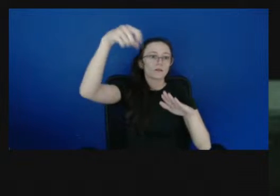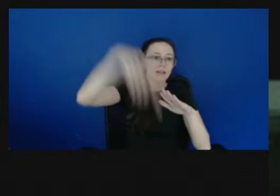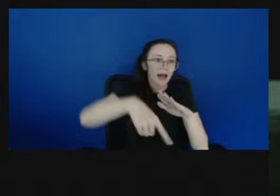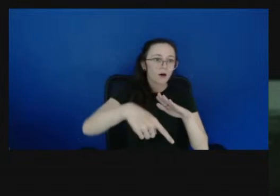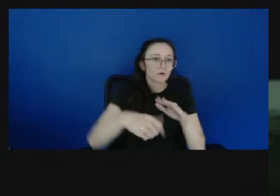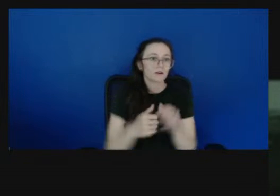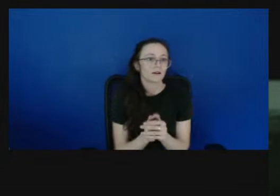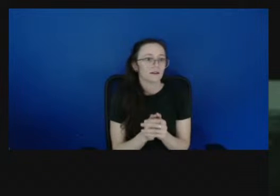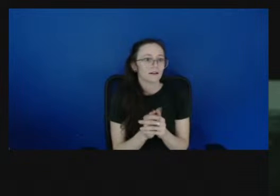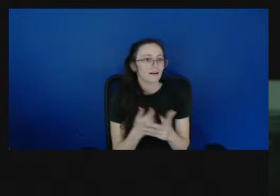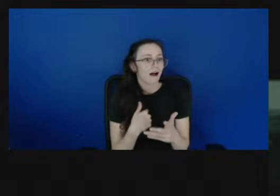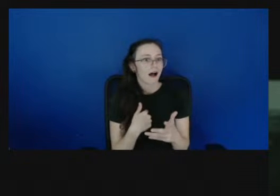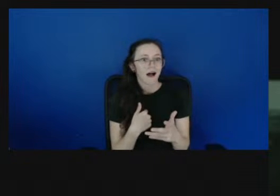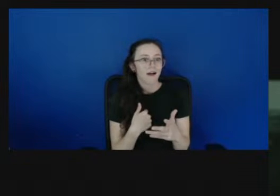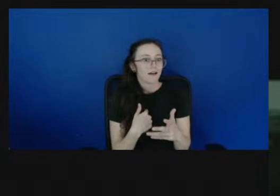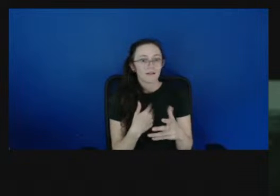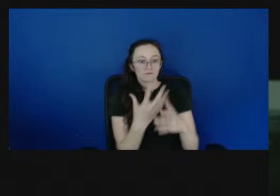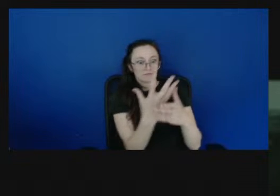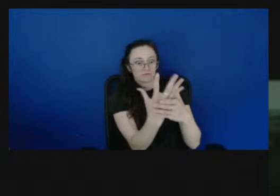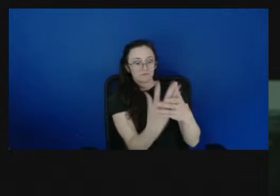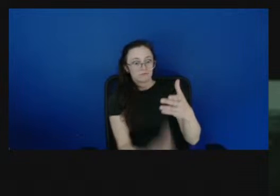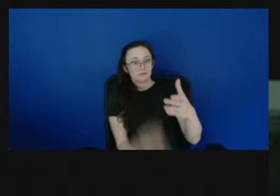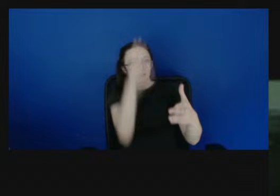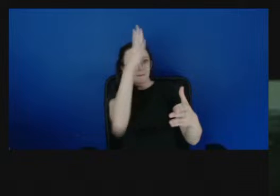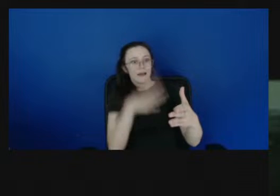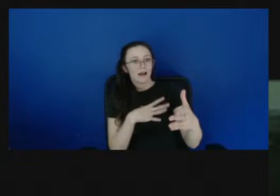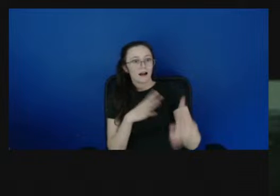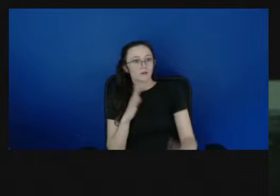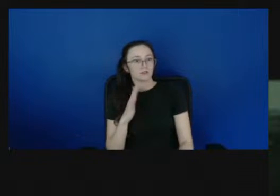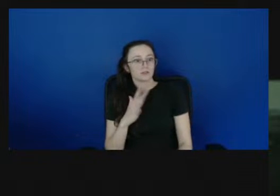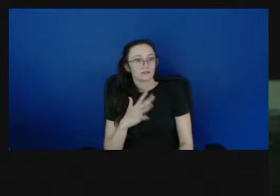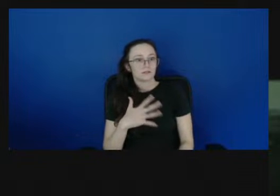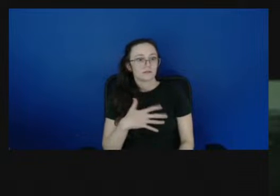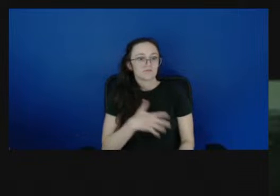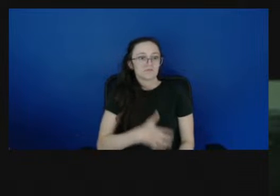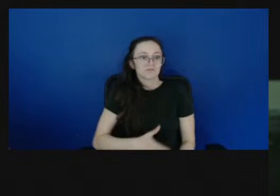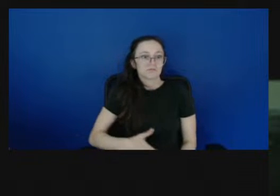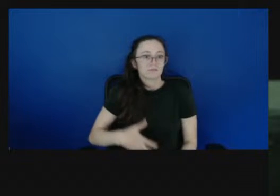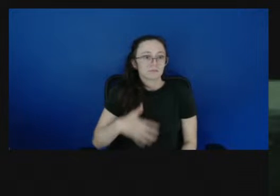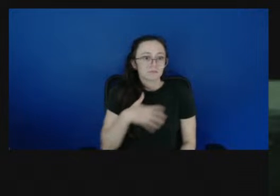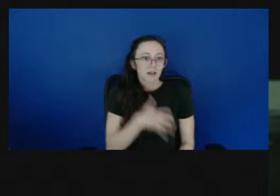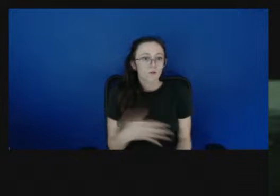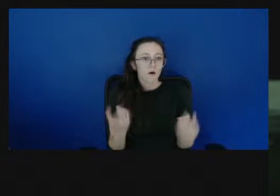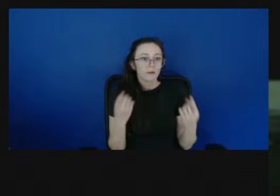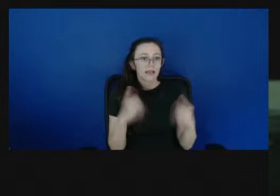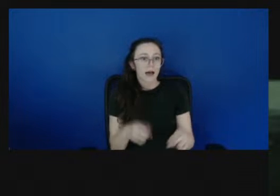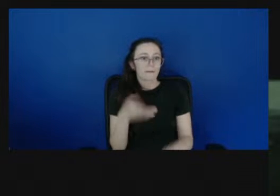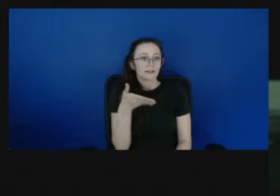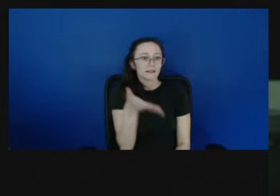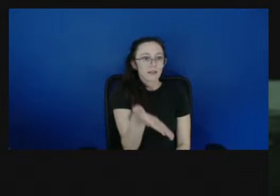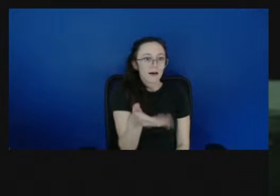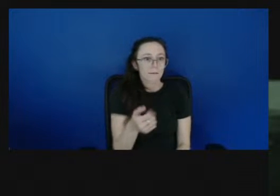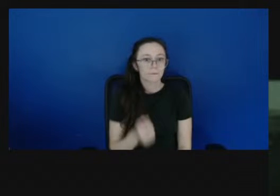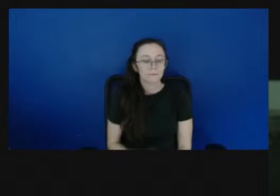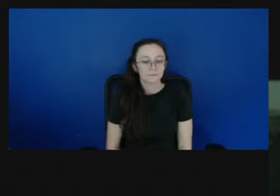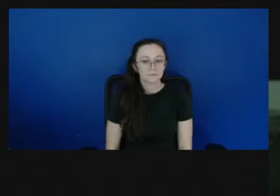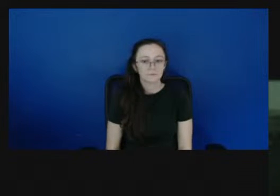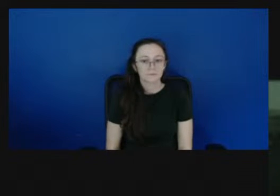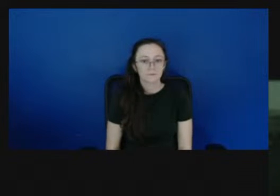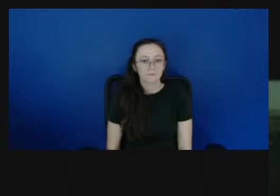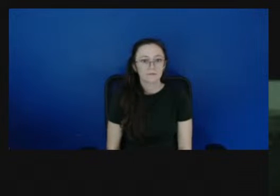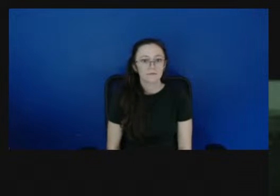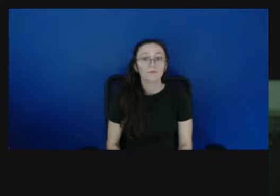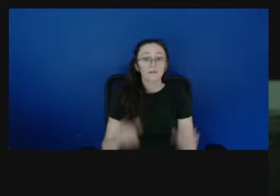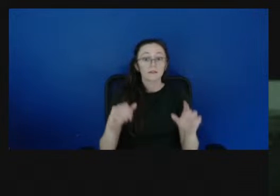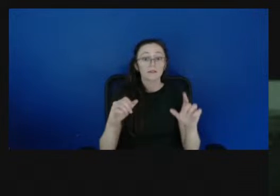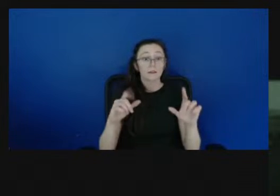men, and I was sick of the thought at what was happening to them. The aerial photo of the area was taken a few months before the